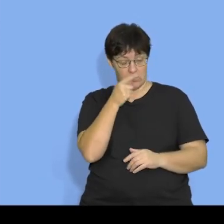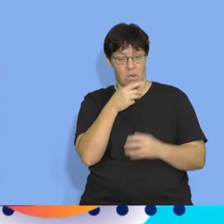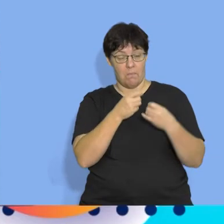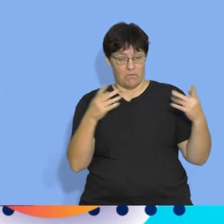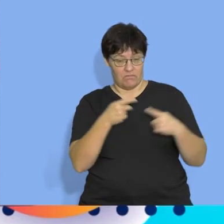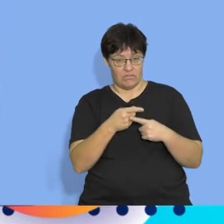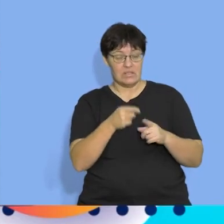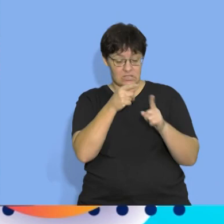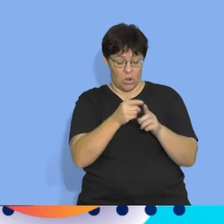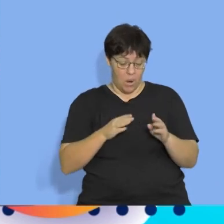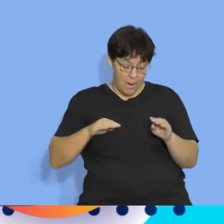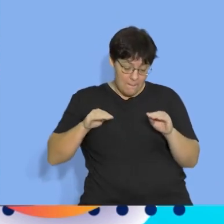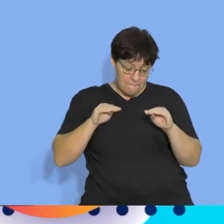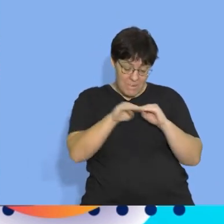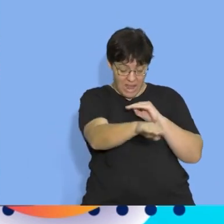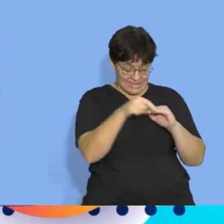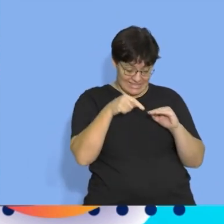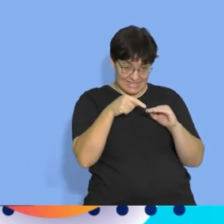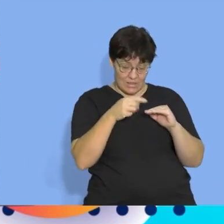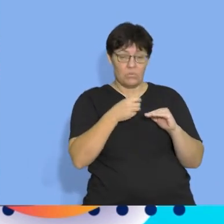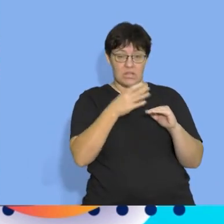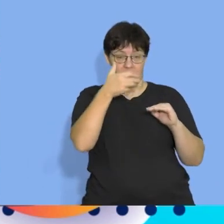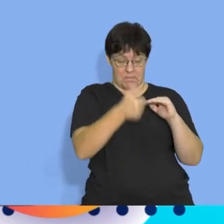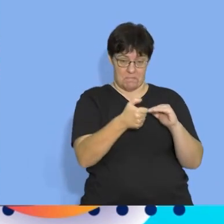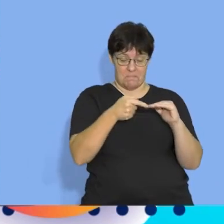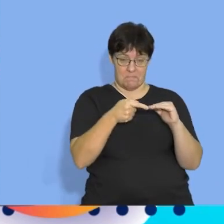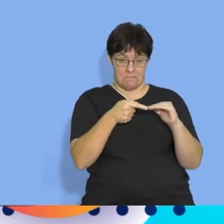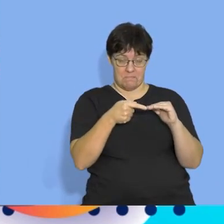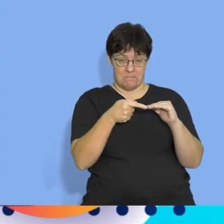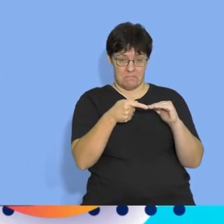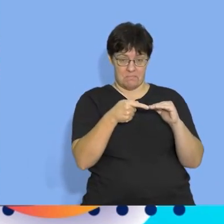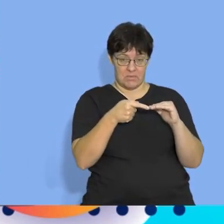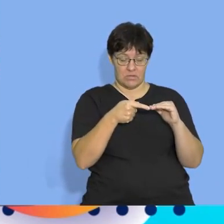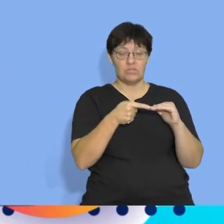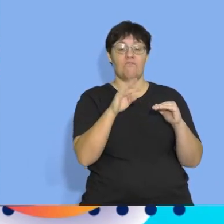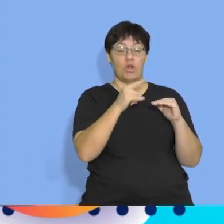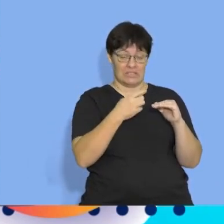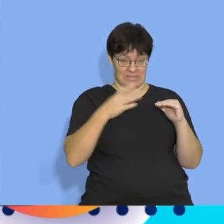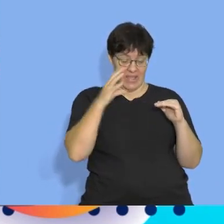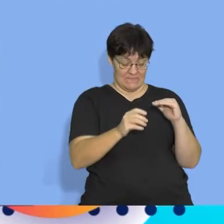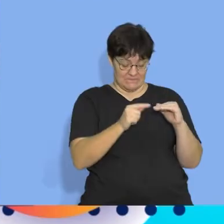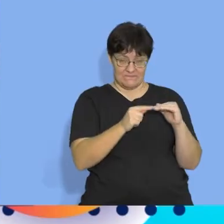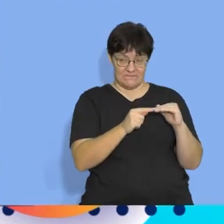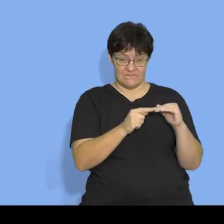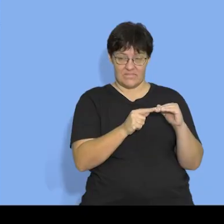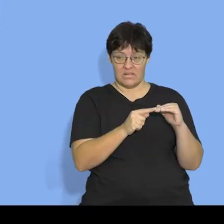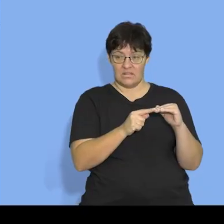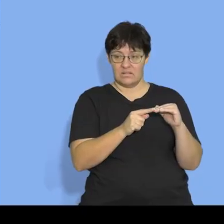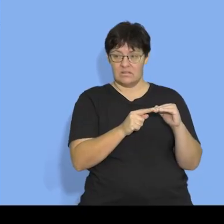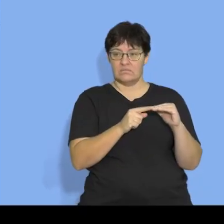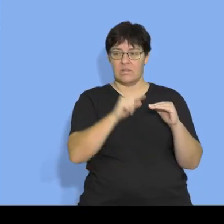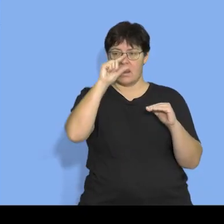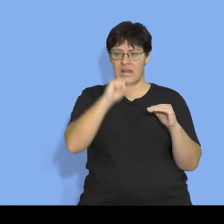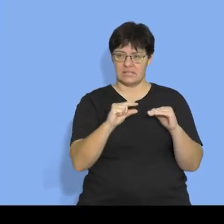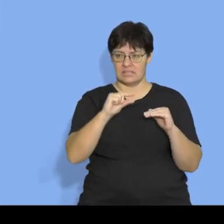moving, and then as it passes a point, we start the stopwatch. So it has an initial velocity. And if you look, it's